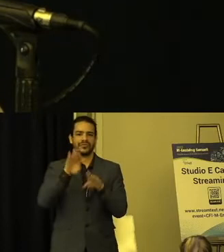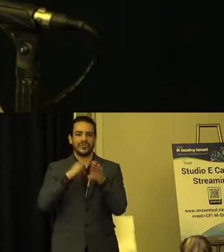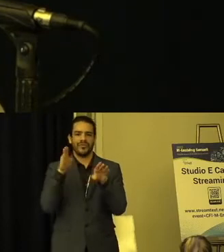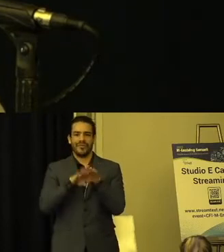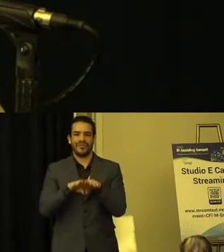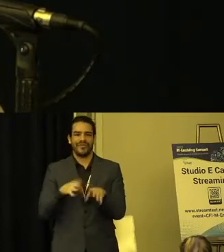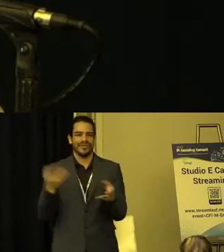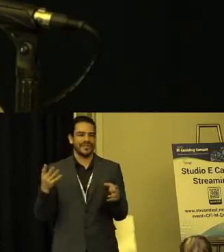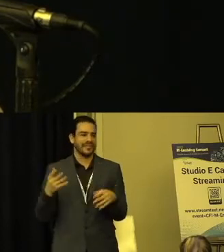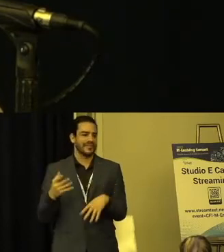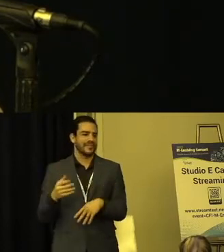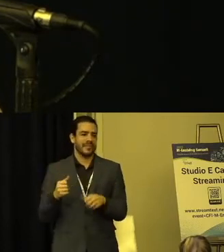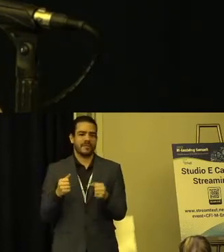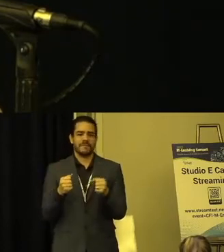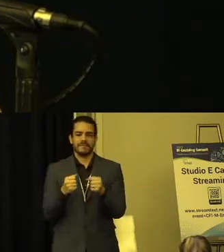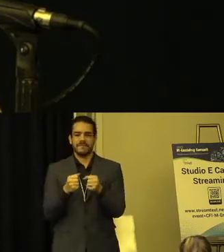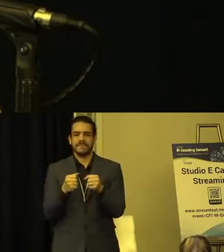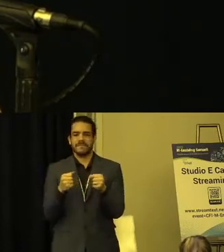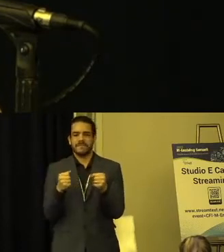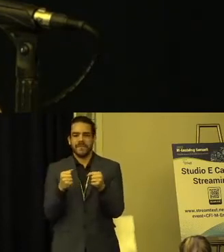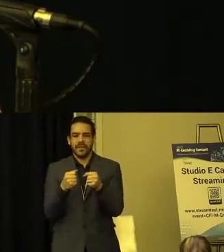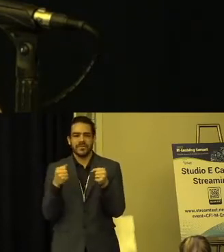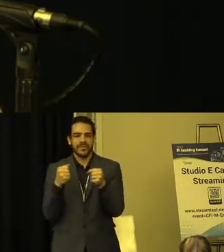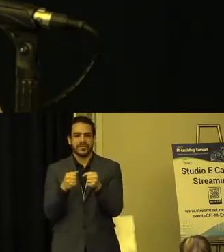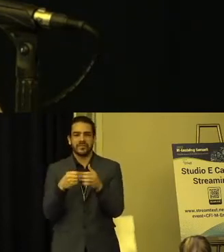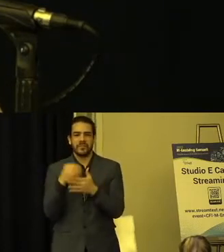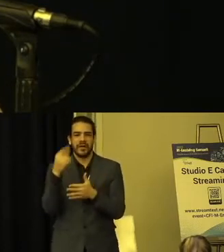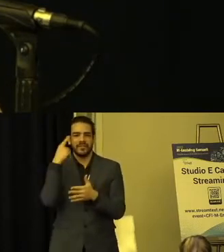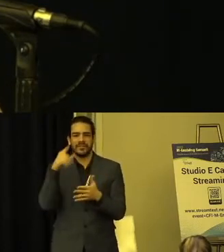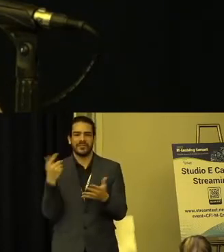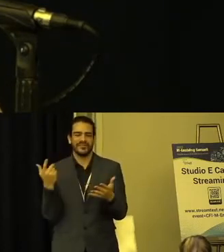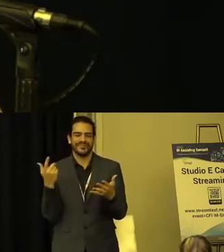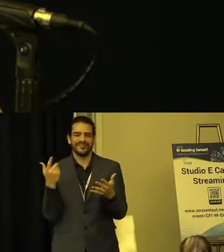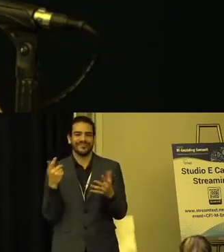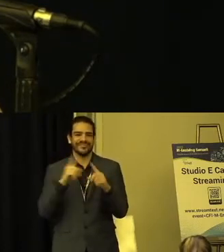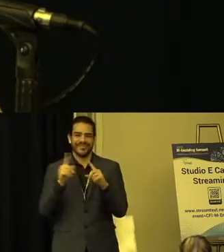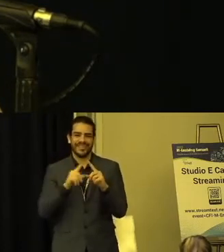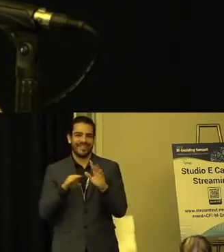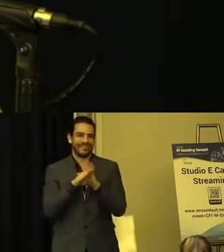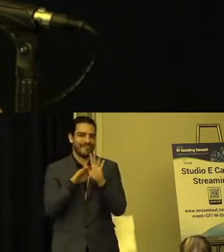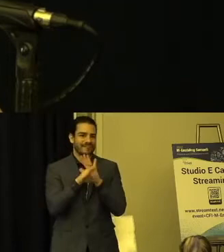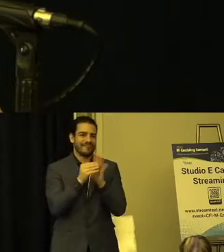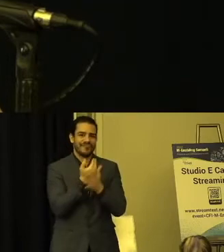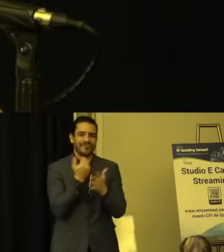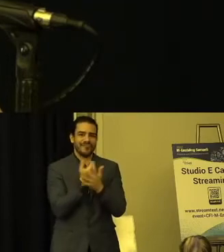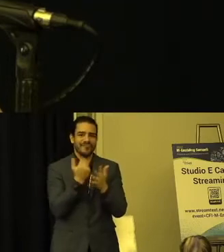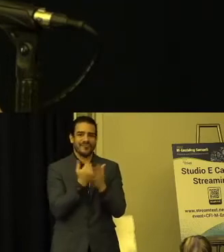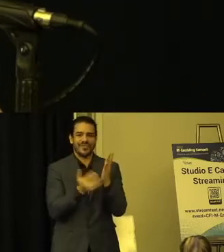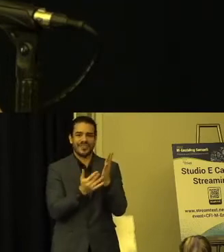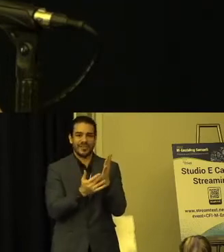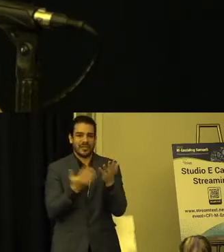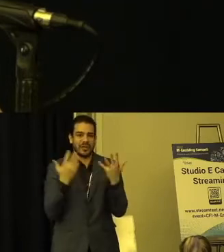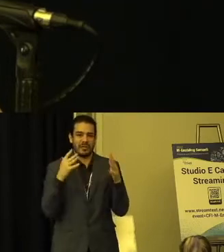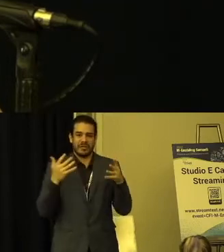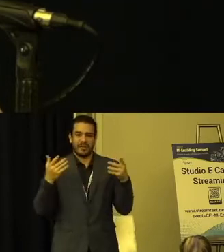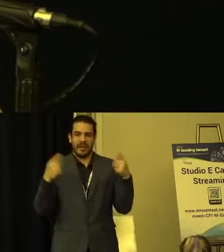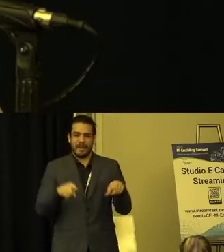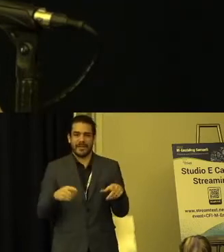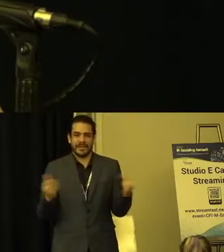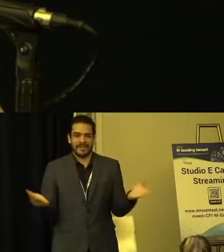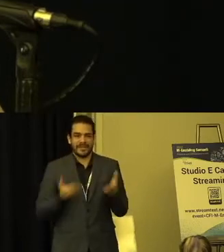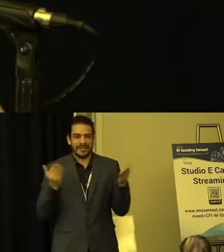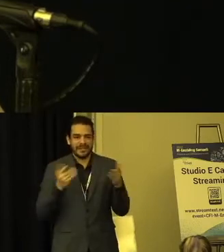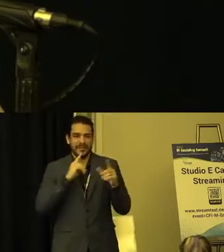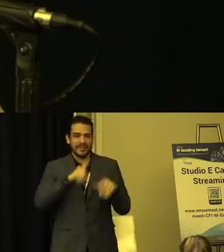fridges that will purchase the shopping for you, and these technologies are here, are real, but at the same